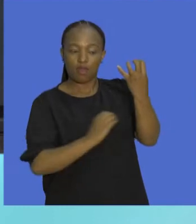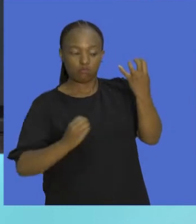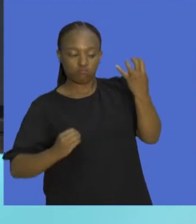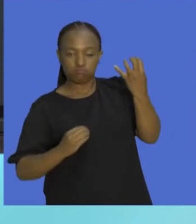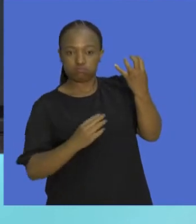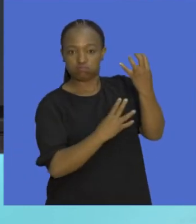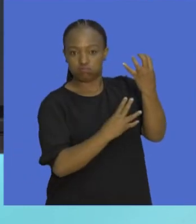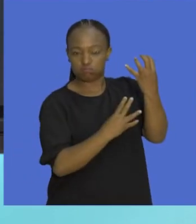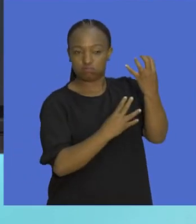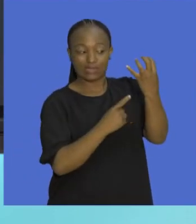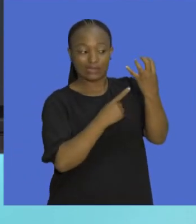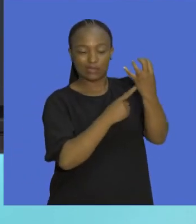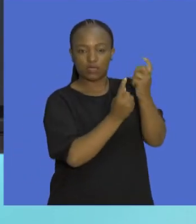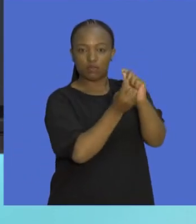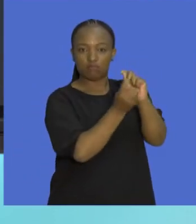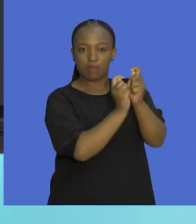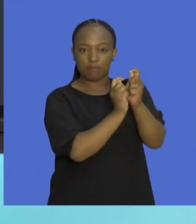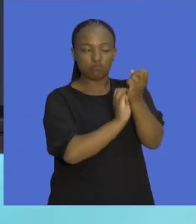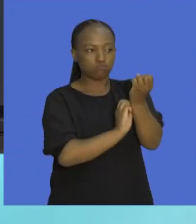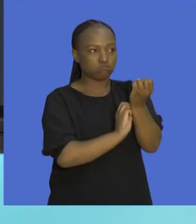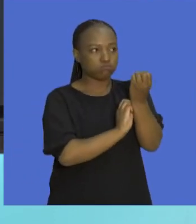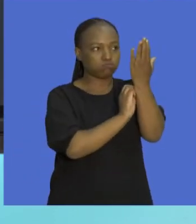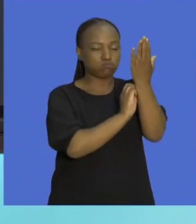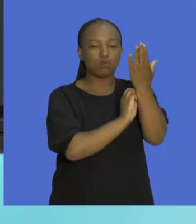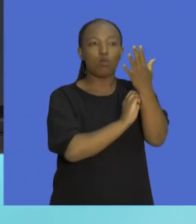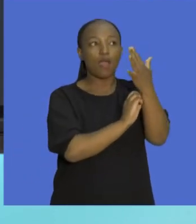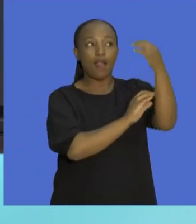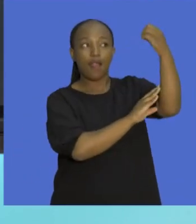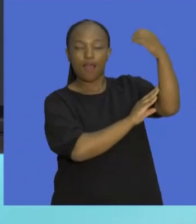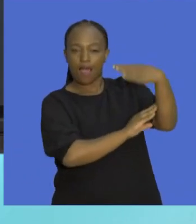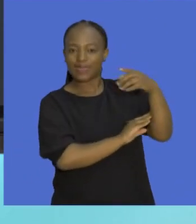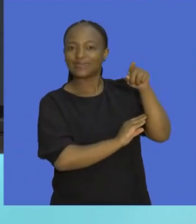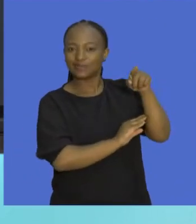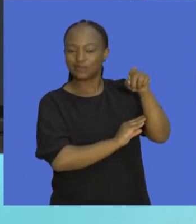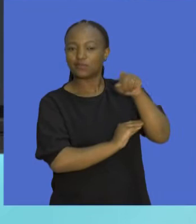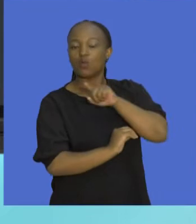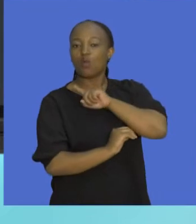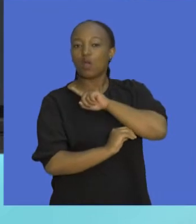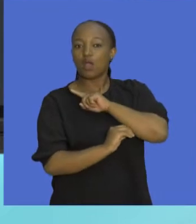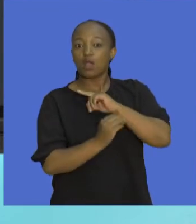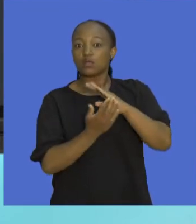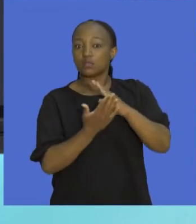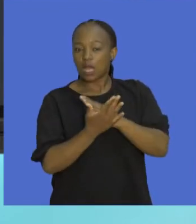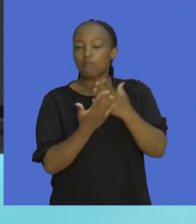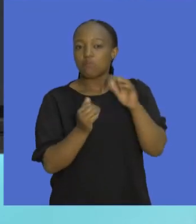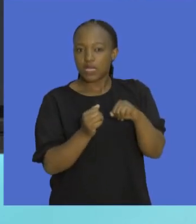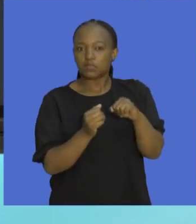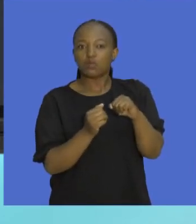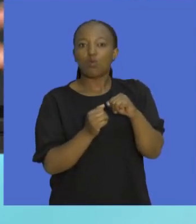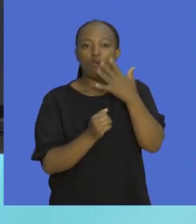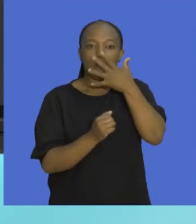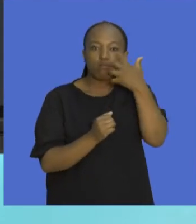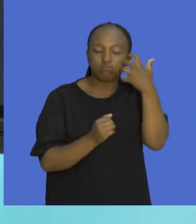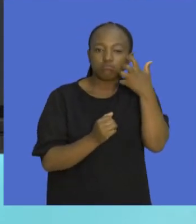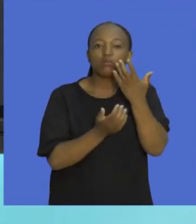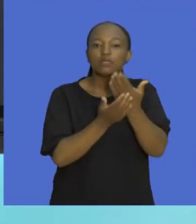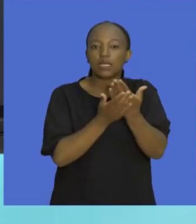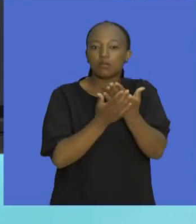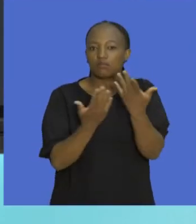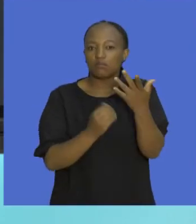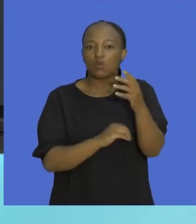role of converting that electrical energy into light, and maybe some of it to heat, right? So we would obviously think